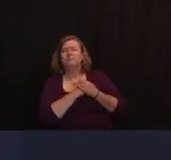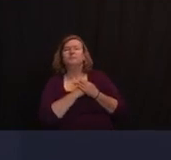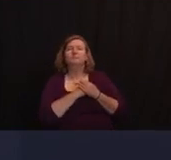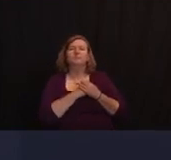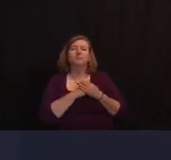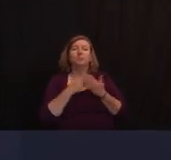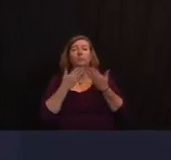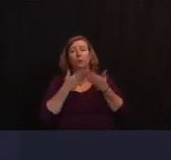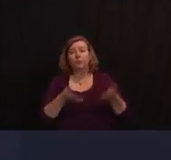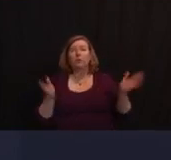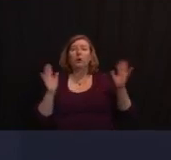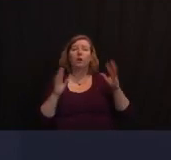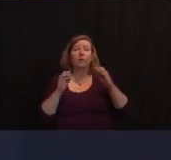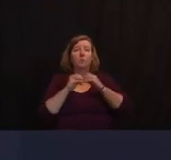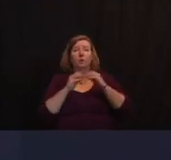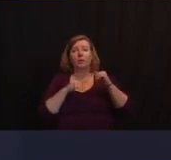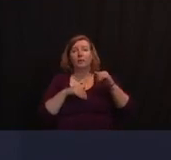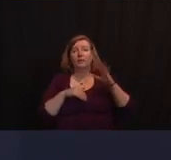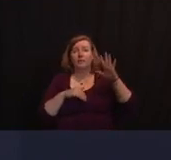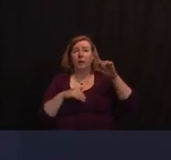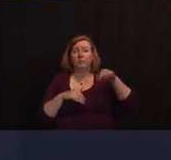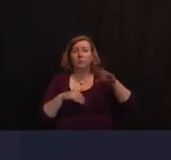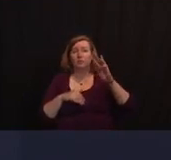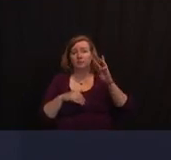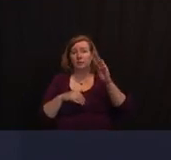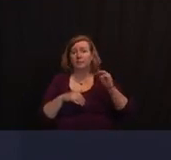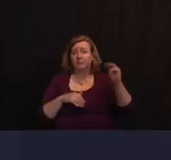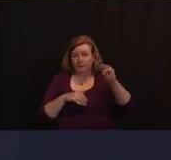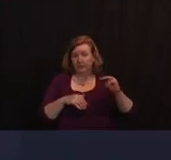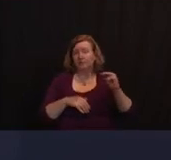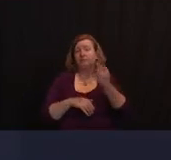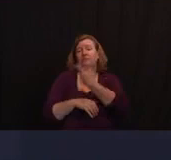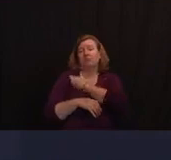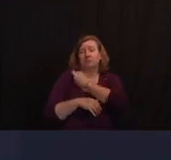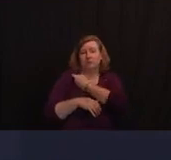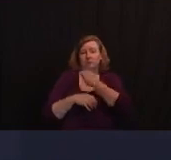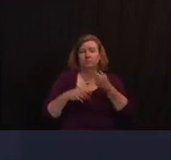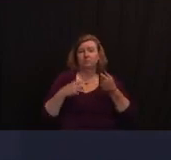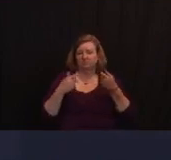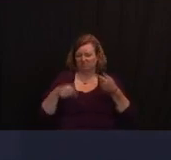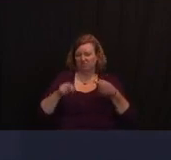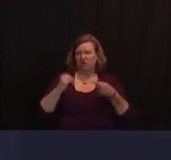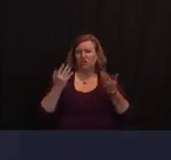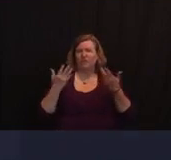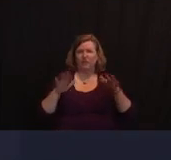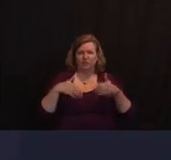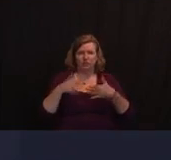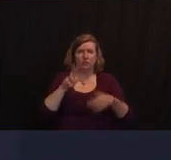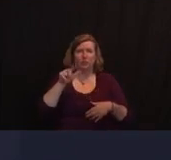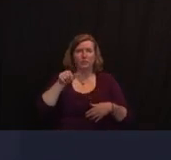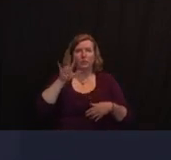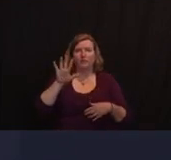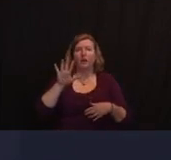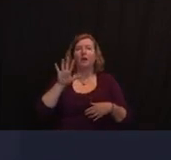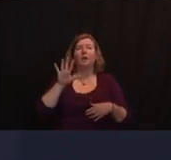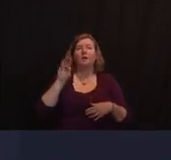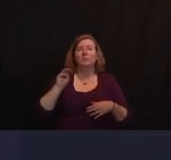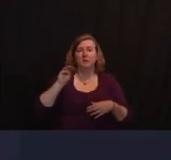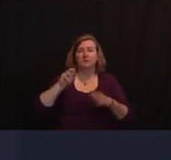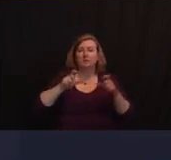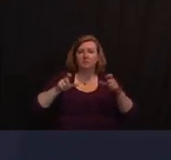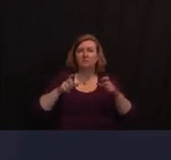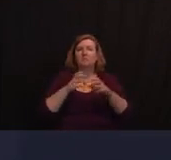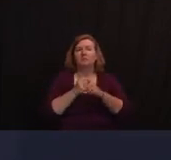Overall, more than 5.6 million doses of vaccine have been administered in the state, and more than 3.5 million individuals have received at